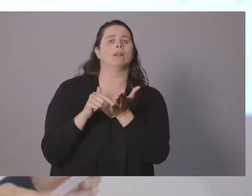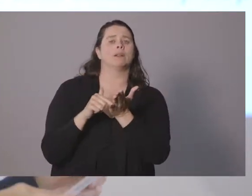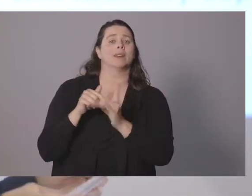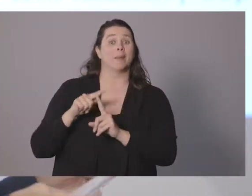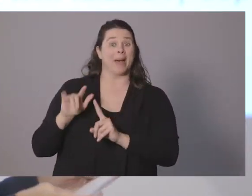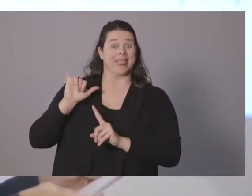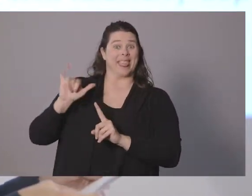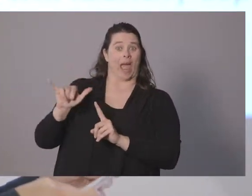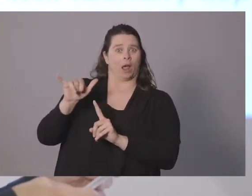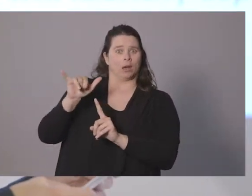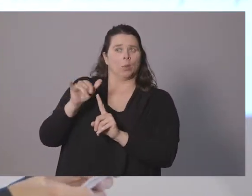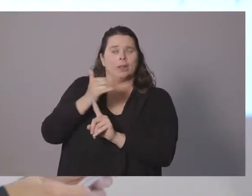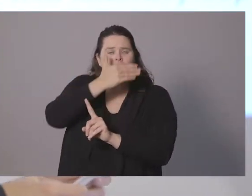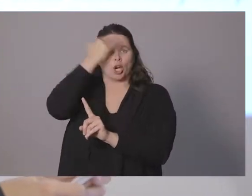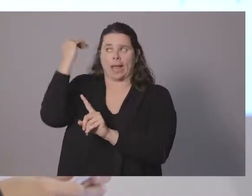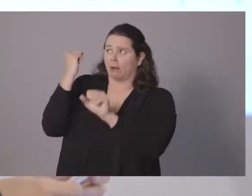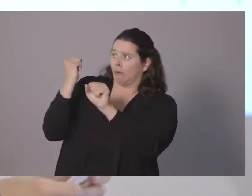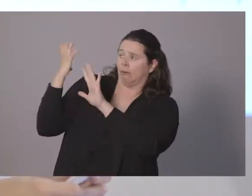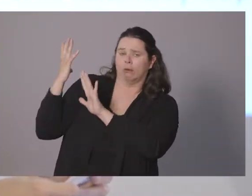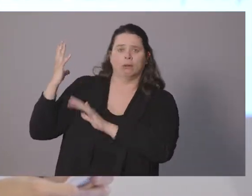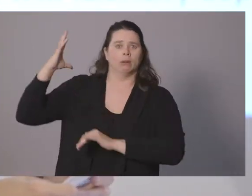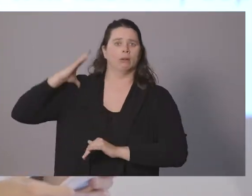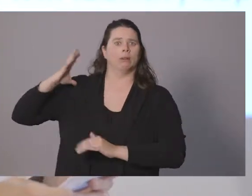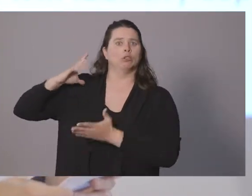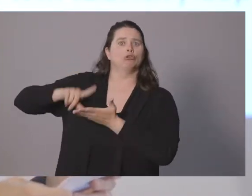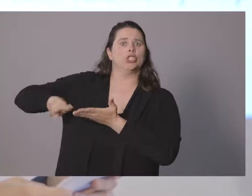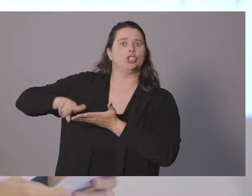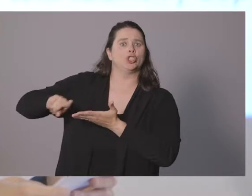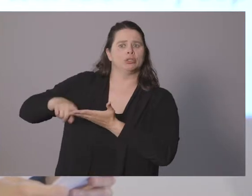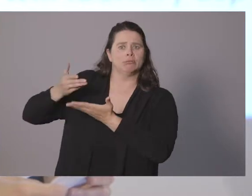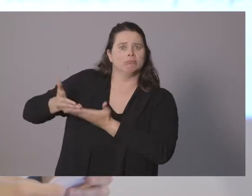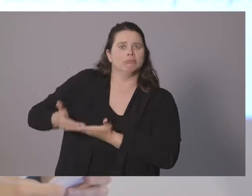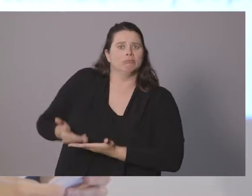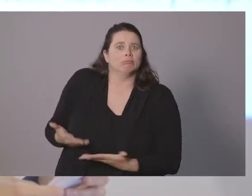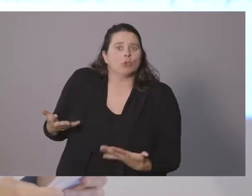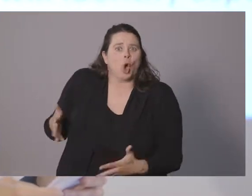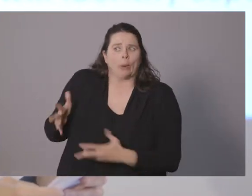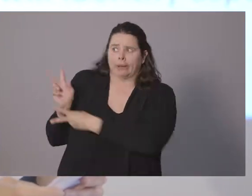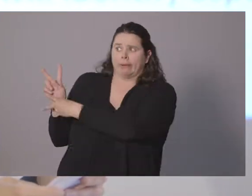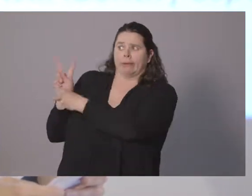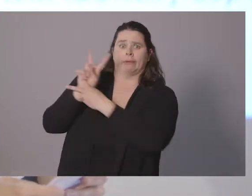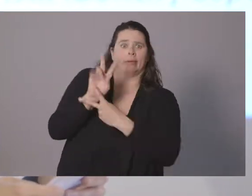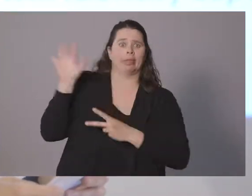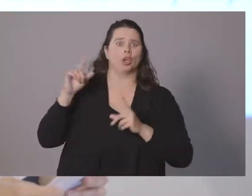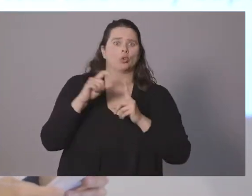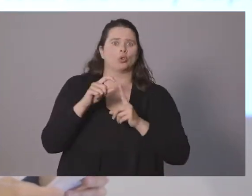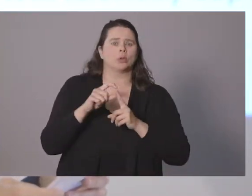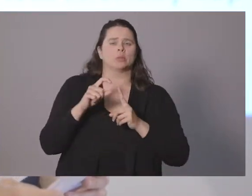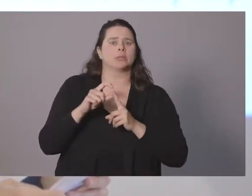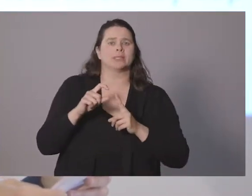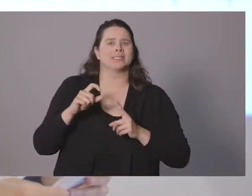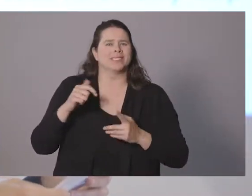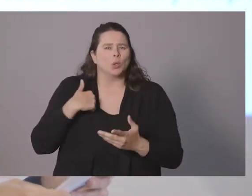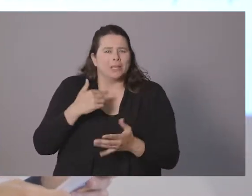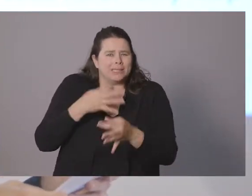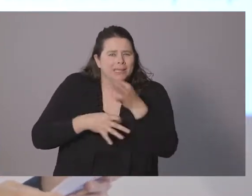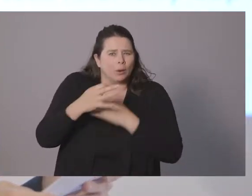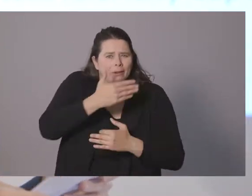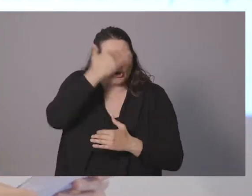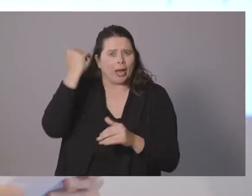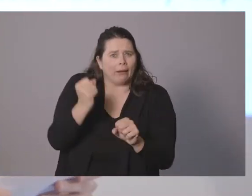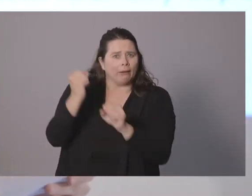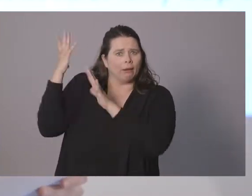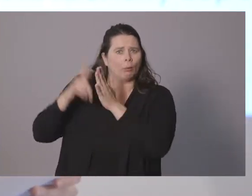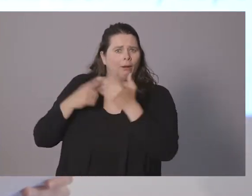of an effective treatment repertoire. 100 years of research have shown that patients often cannot remember and